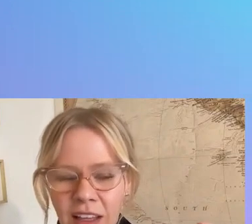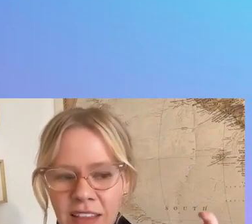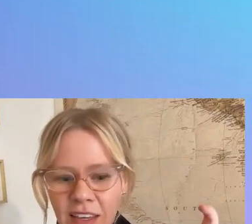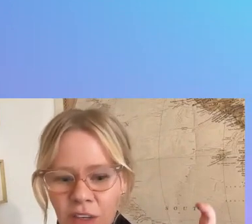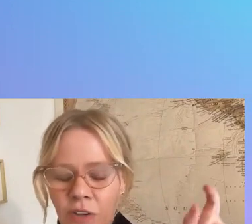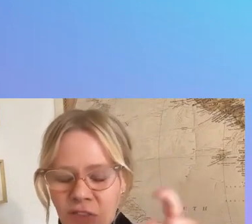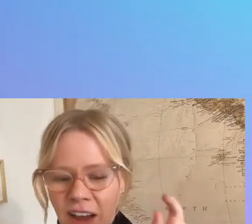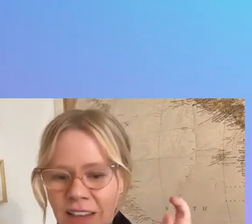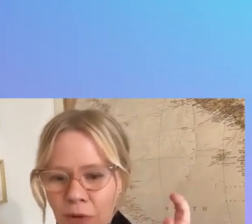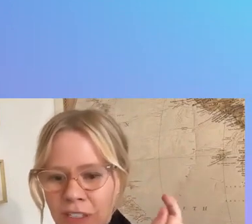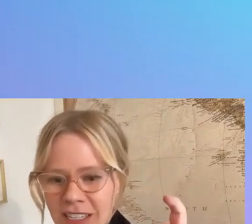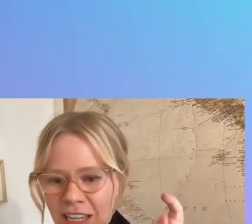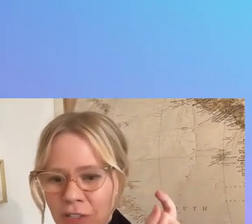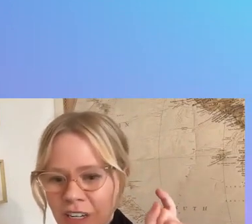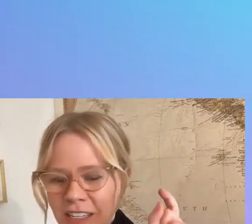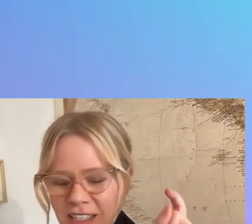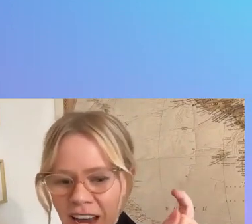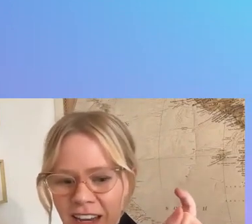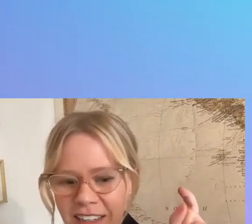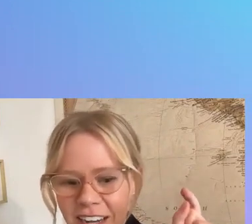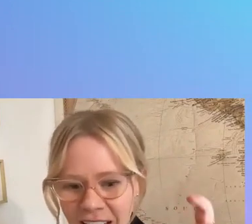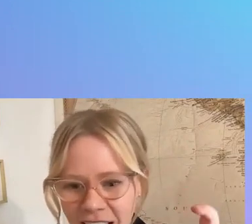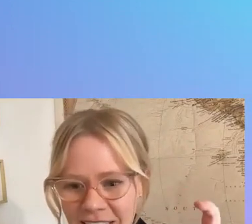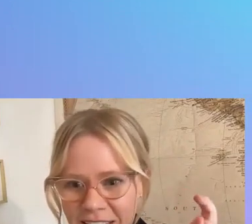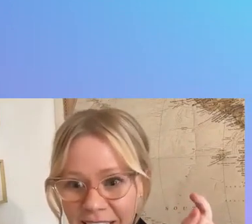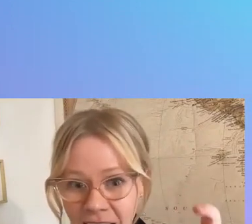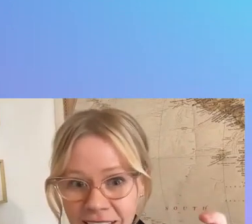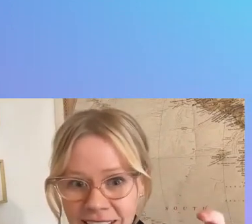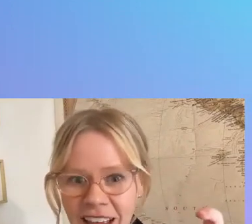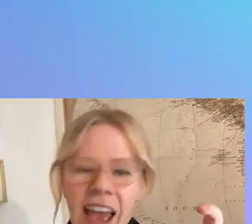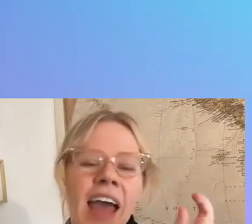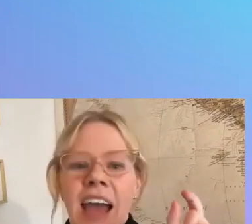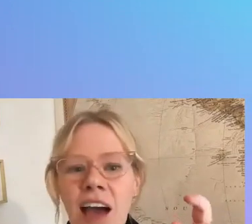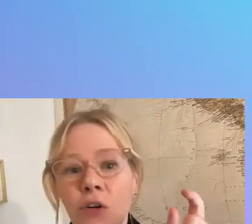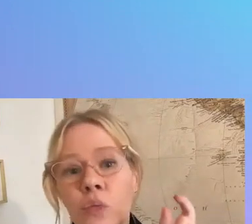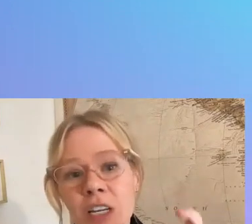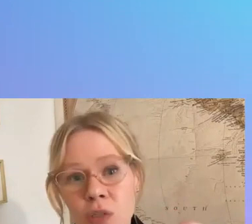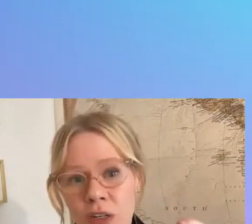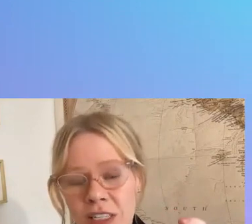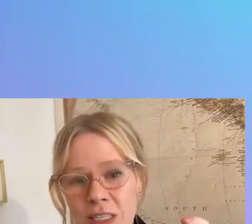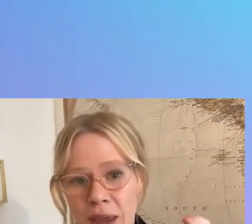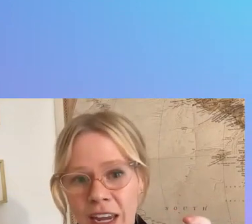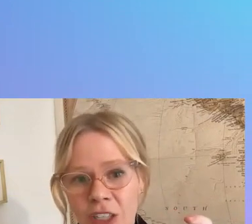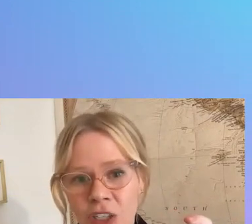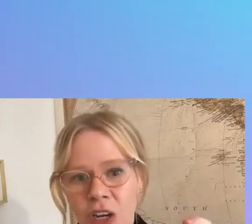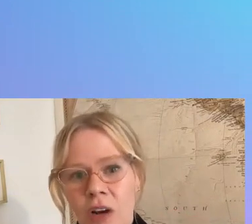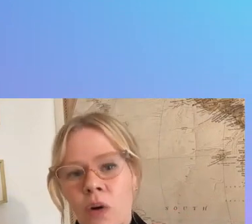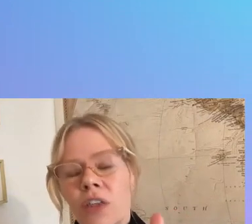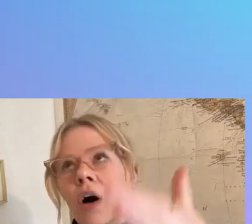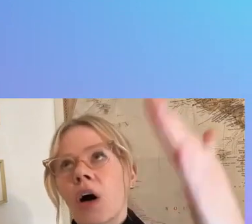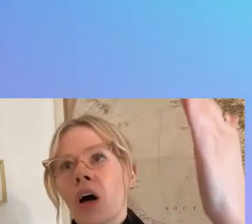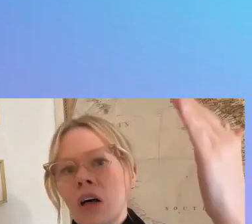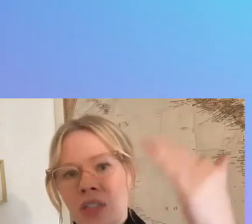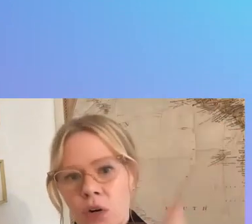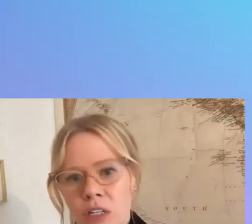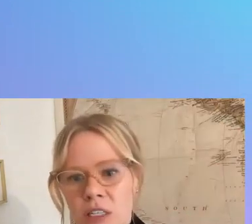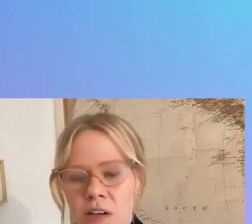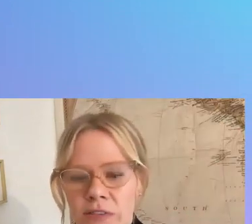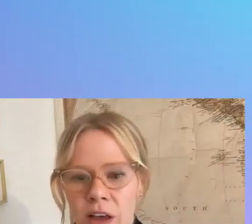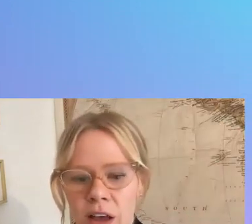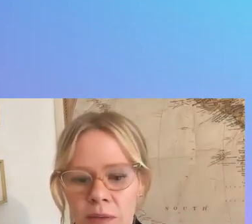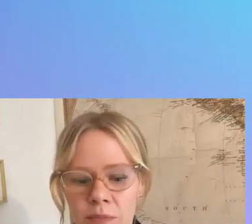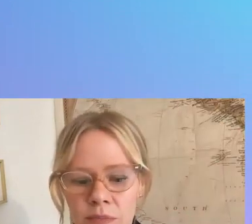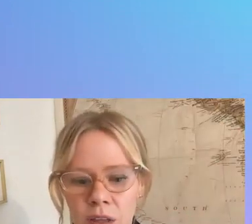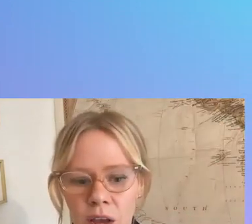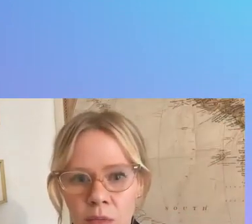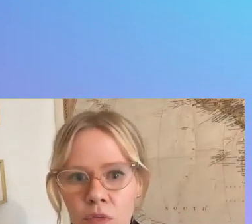ability.nyu.edu, you can find the multisensory design class site. And I have a resources page with all sorts